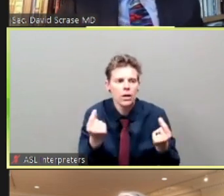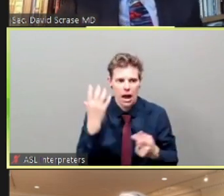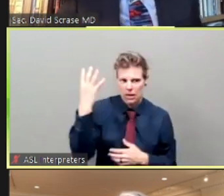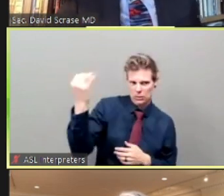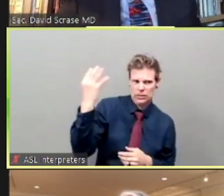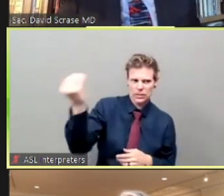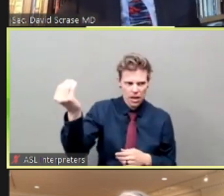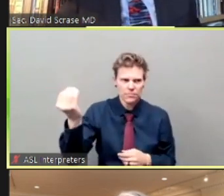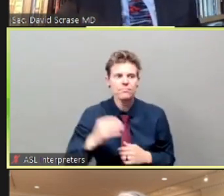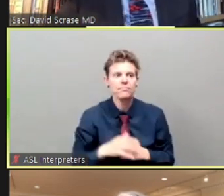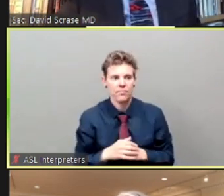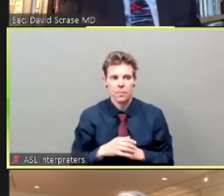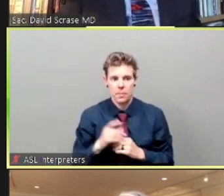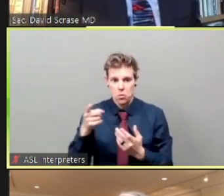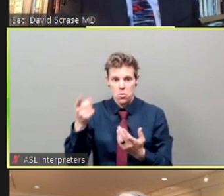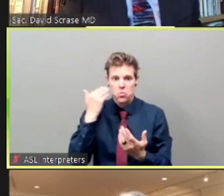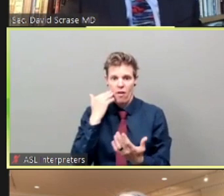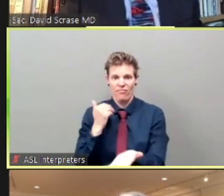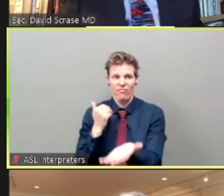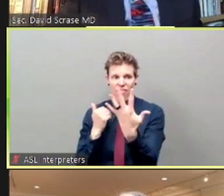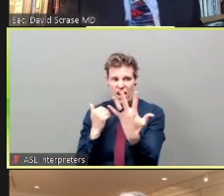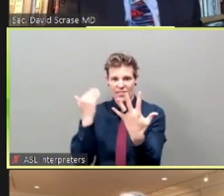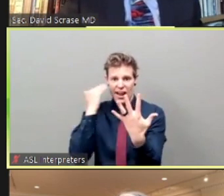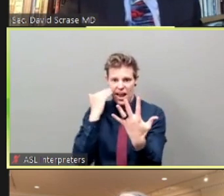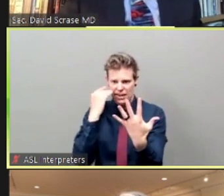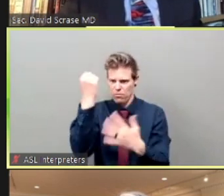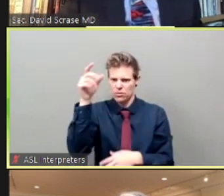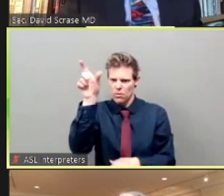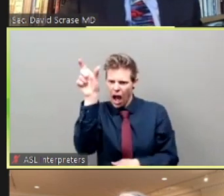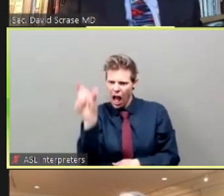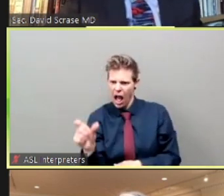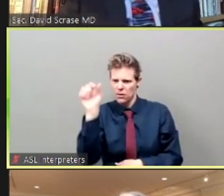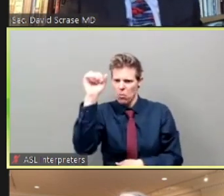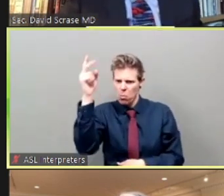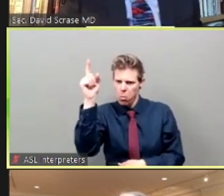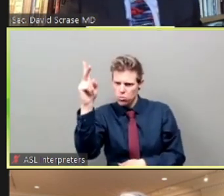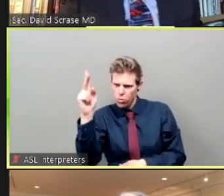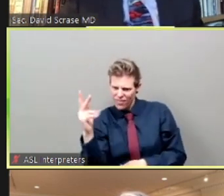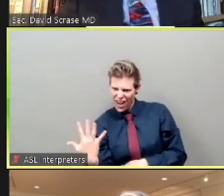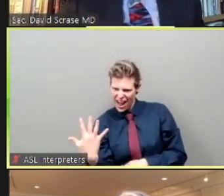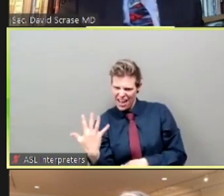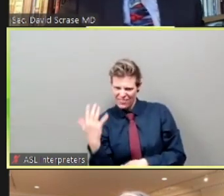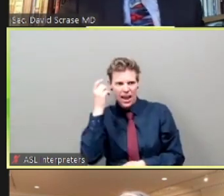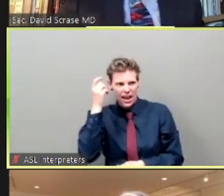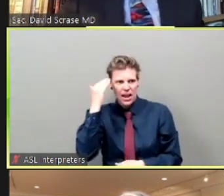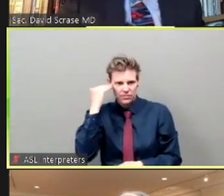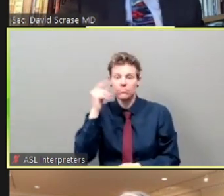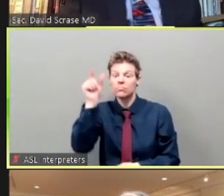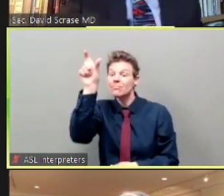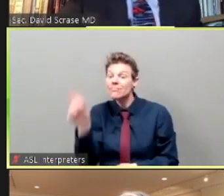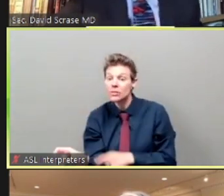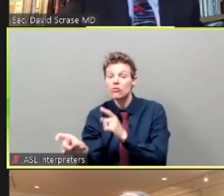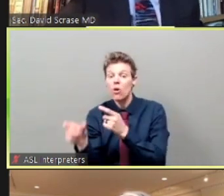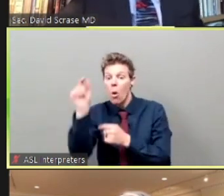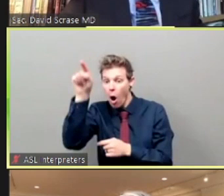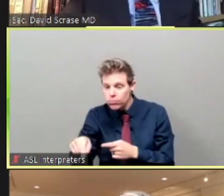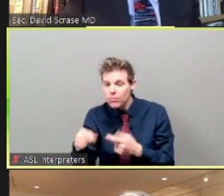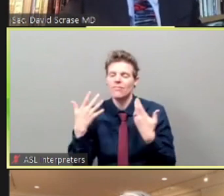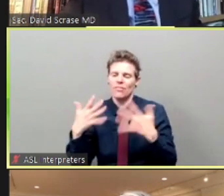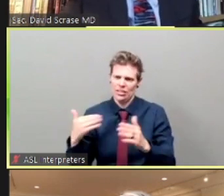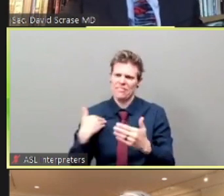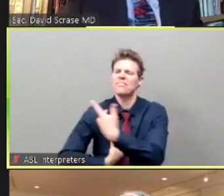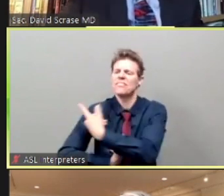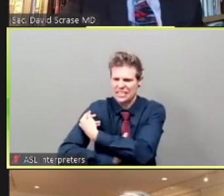heads there of people. Those are fully vaccinated people. And you can see that 4 of the 5 don't have a mask on. On